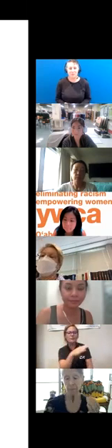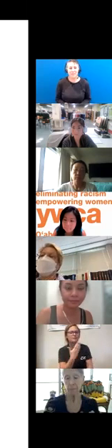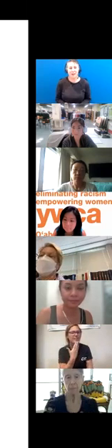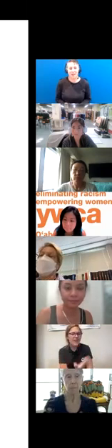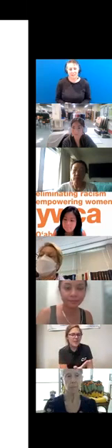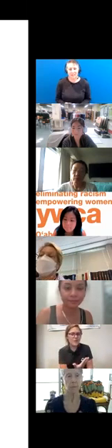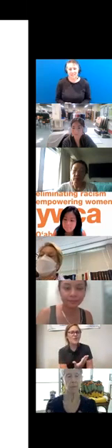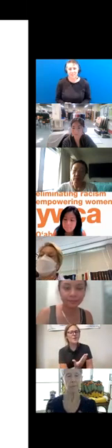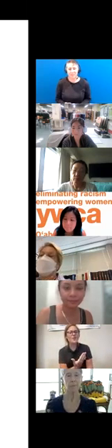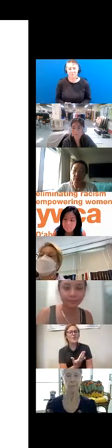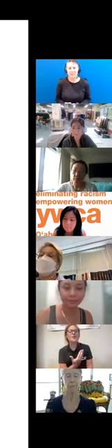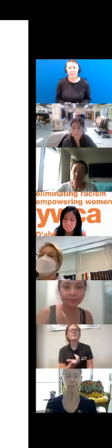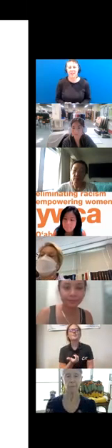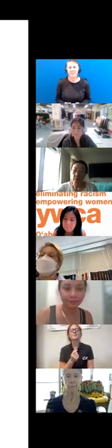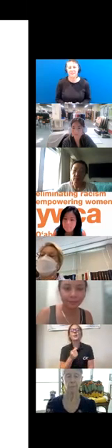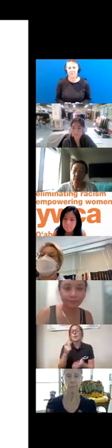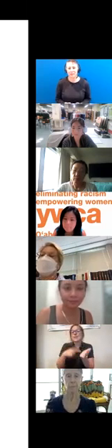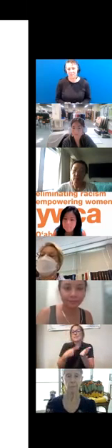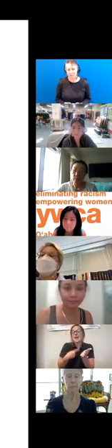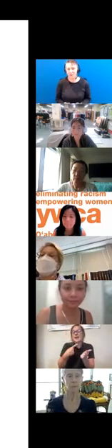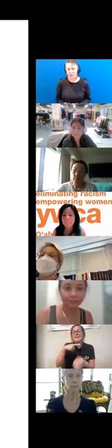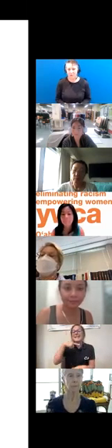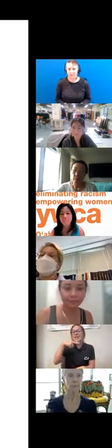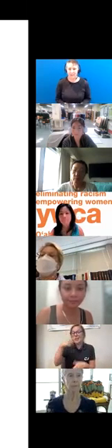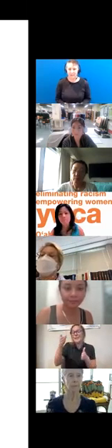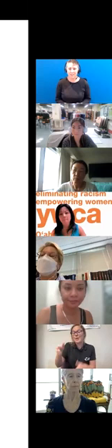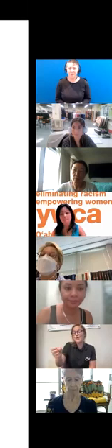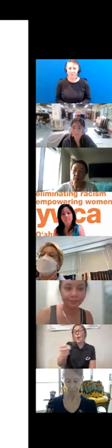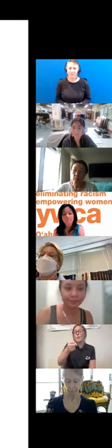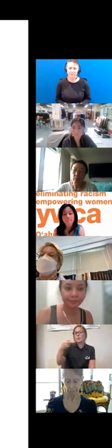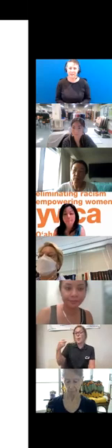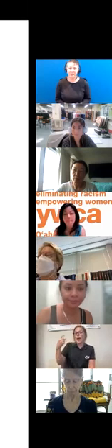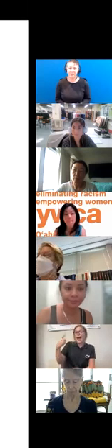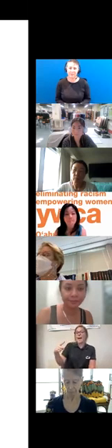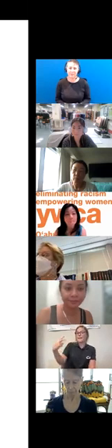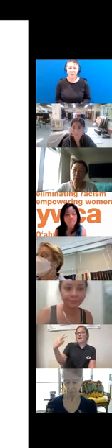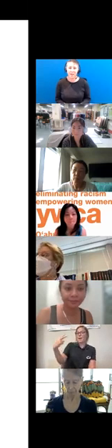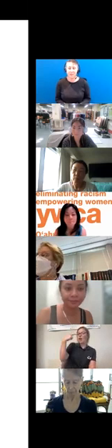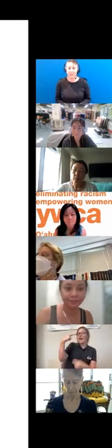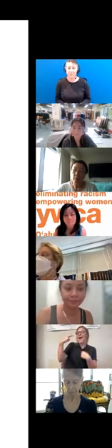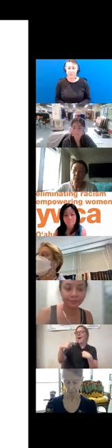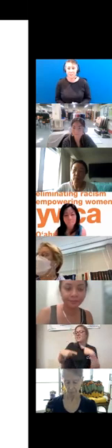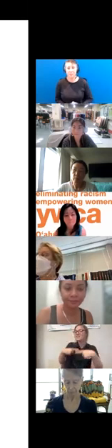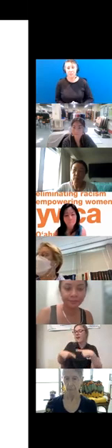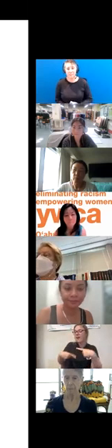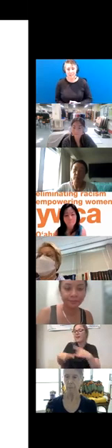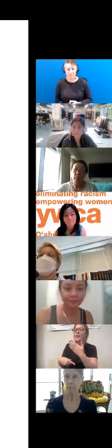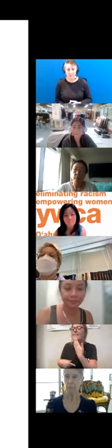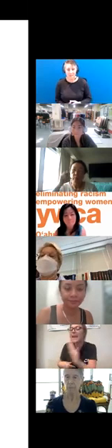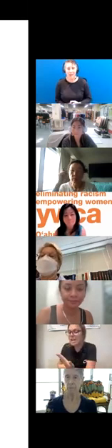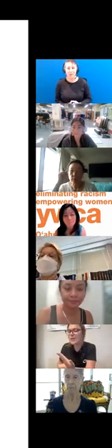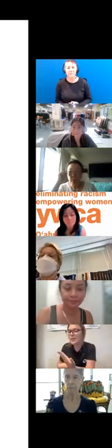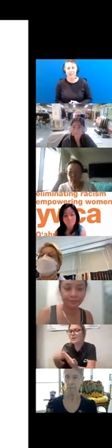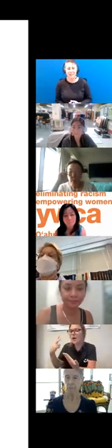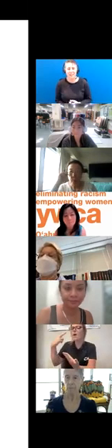people, they use eye contact to communicate. So they might nod or say thank you in sign language. If a hearing person looks at